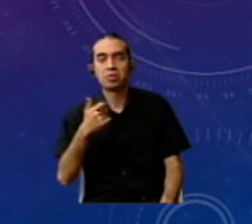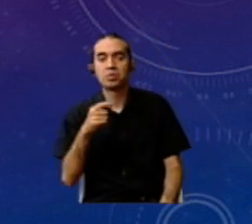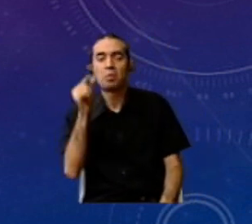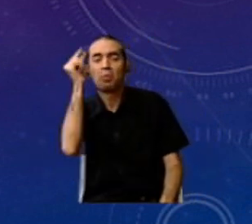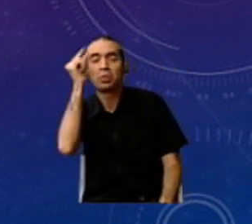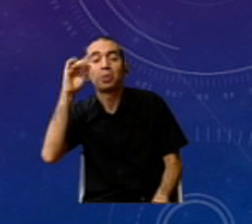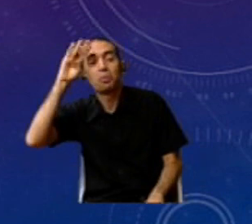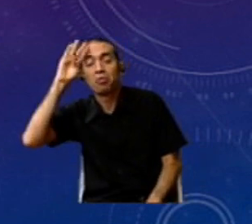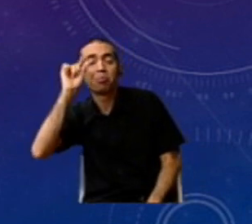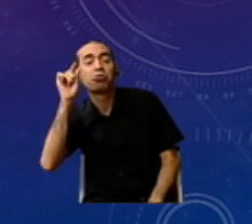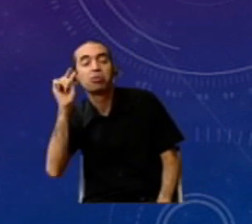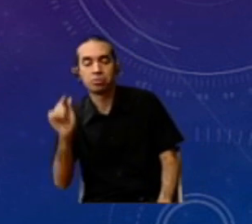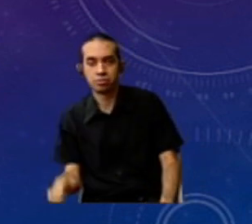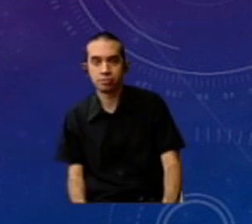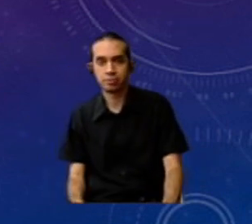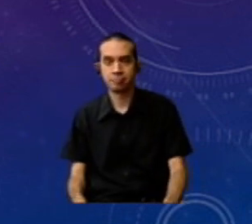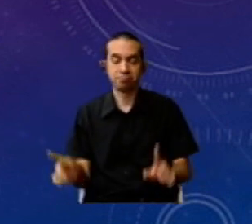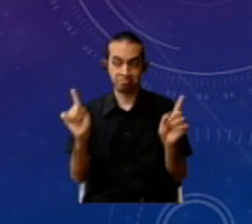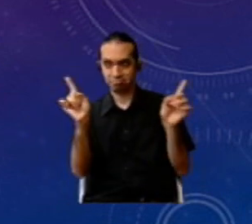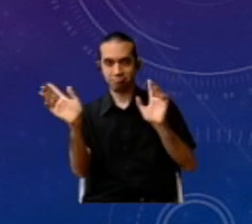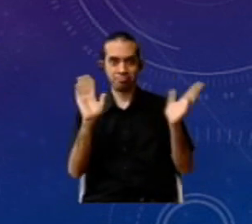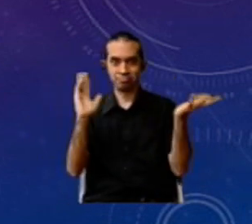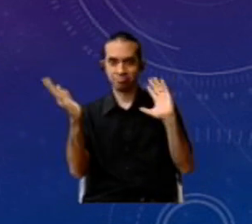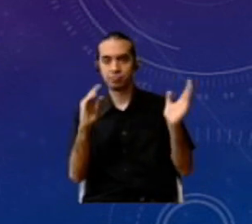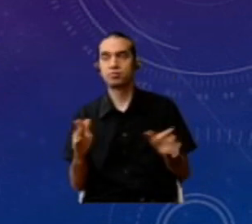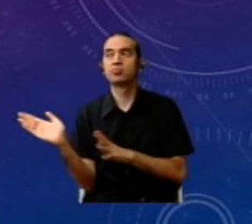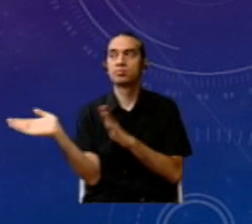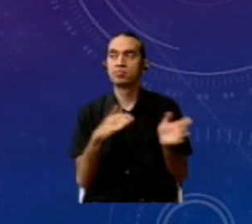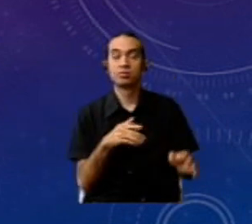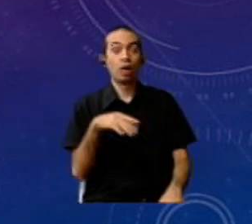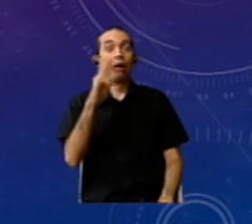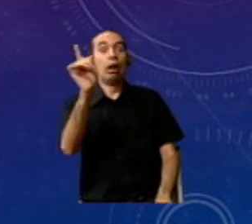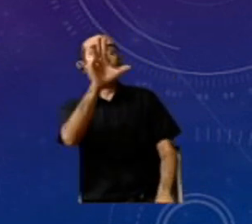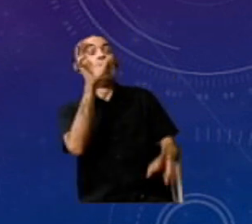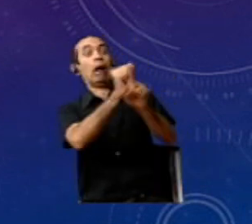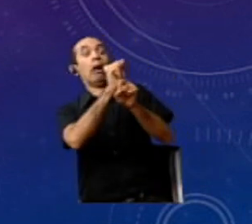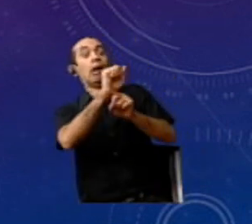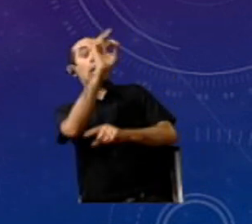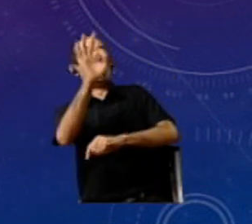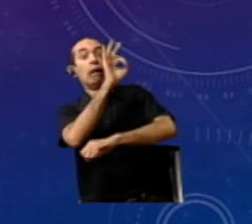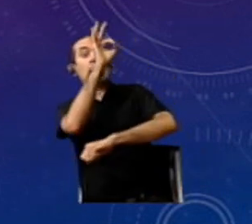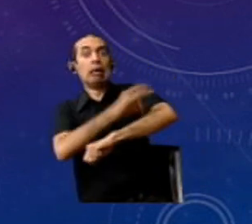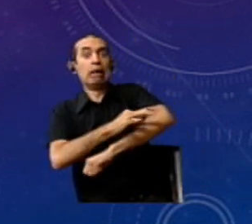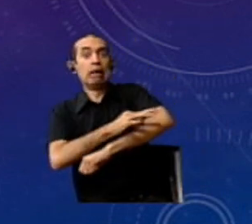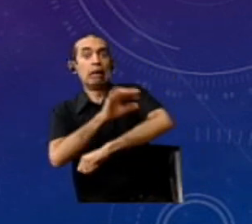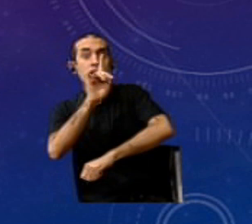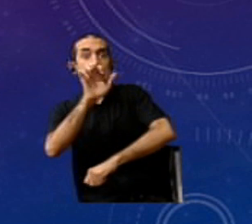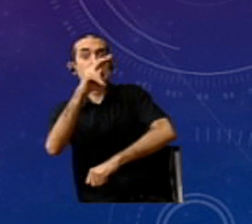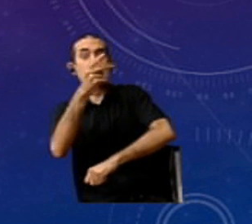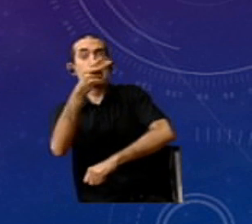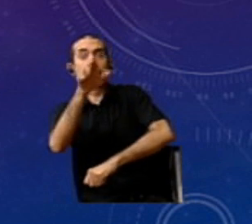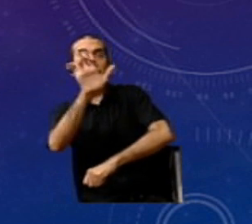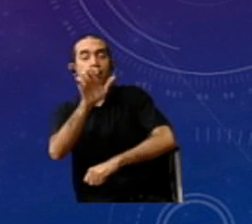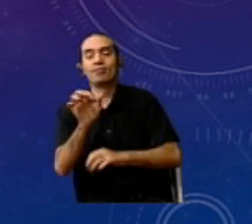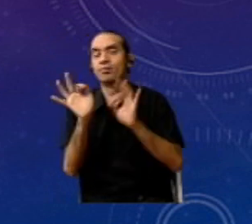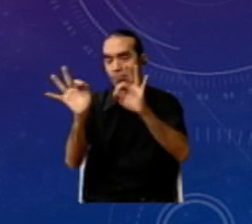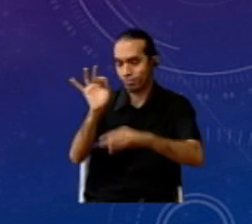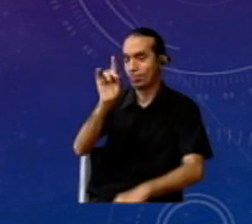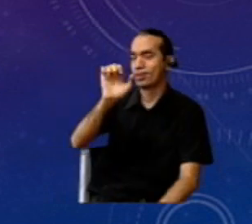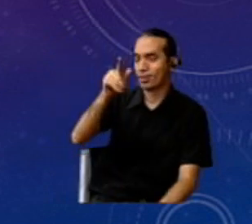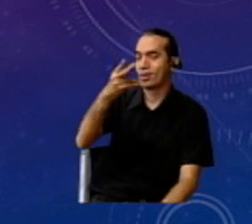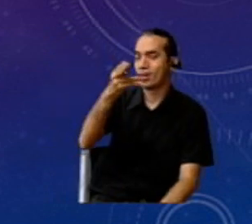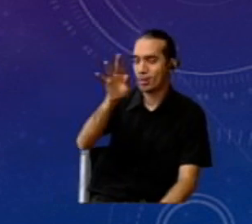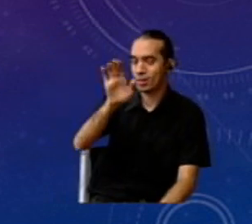fever. Let's see the next one, Charlie. That is dengue fever. Very good, Charlie. That is dengue